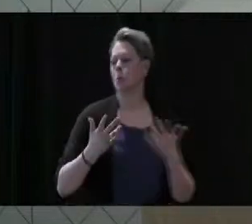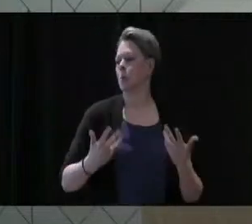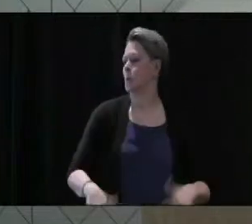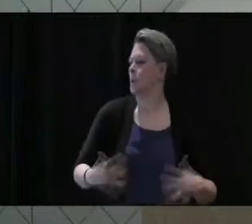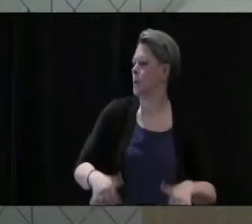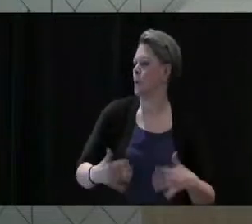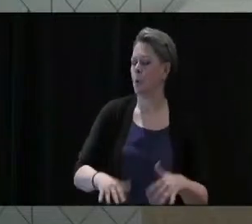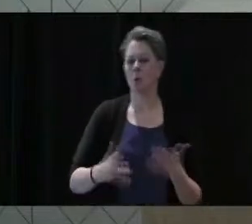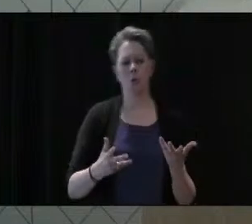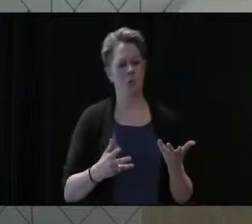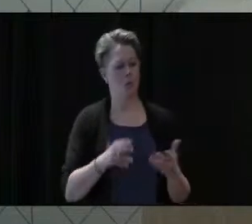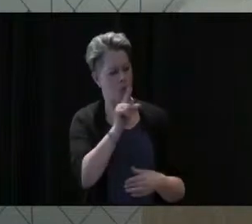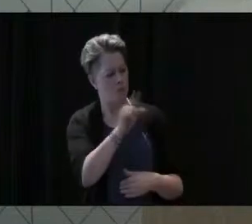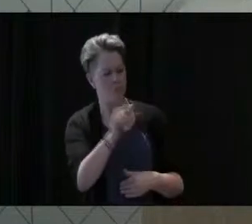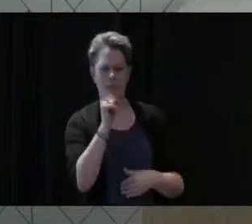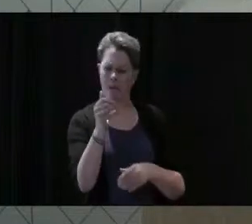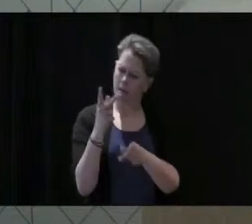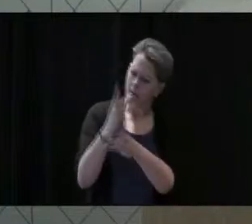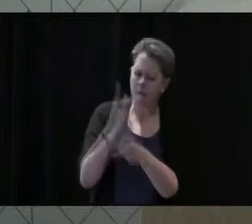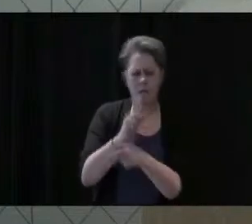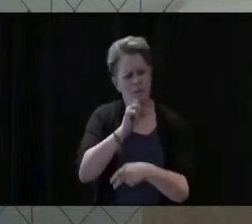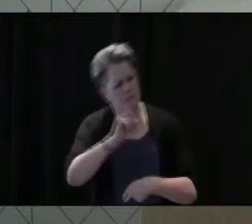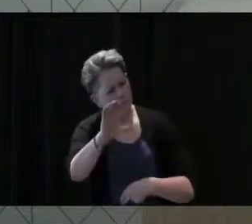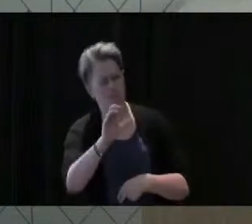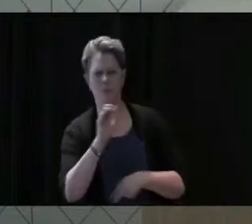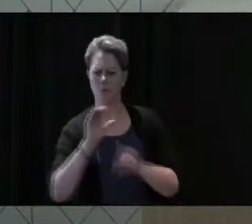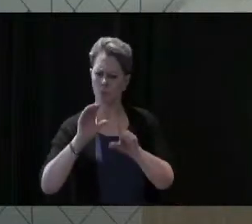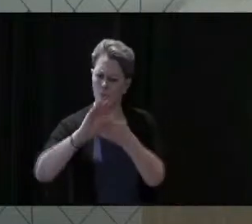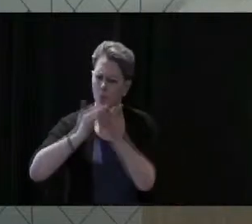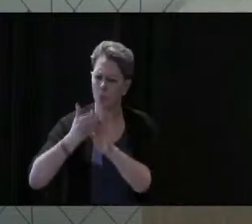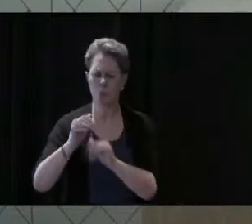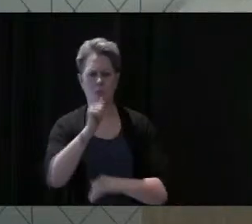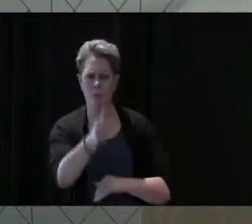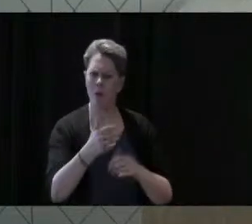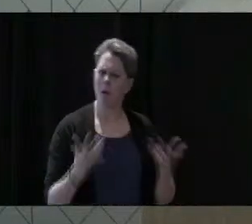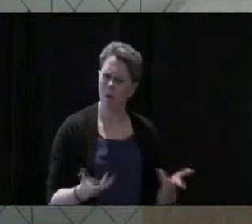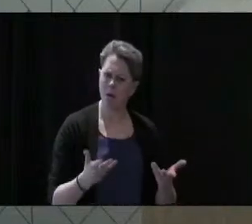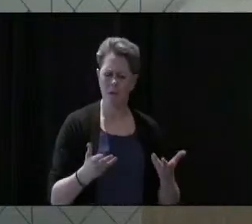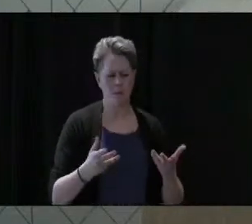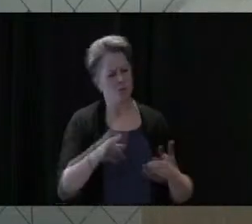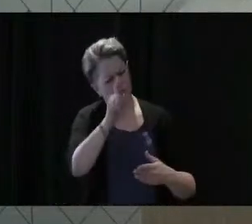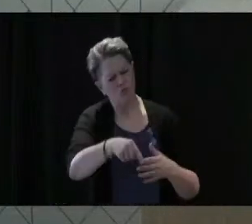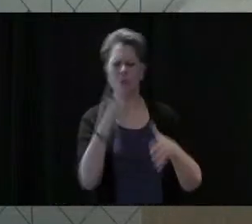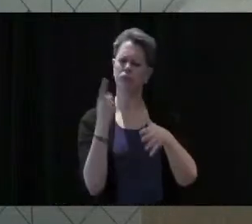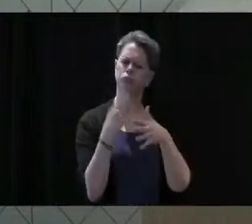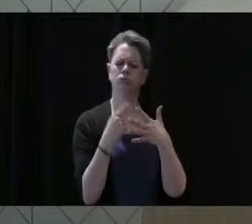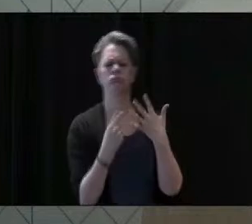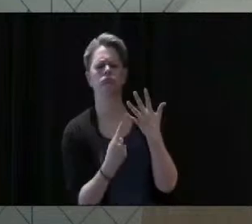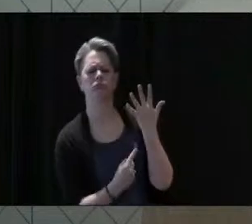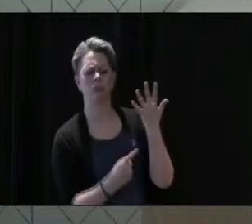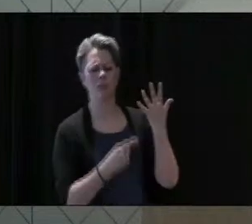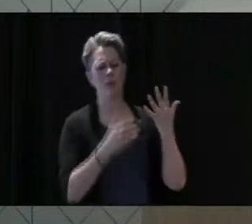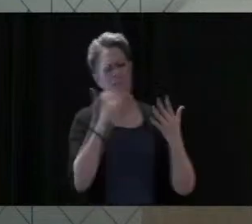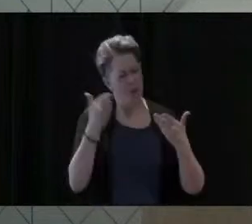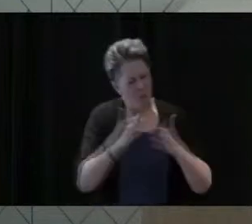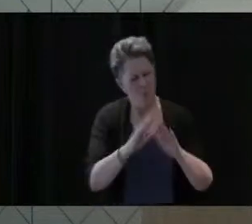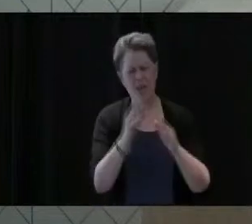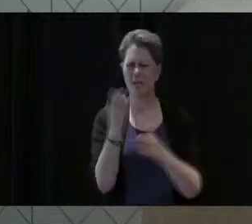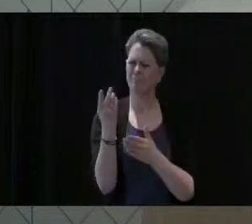not providing for our aging citizens in the way they would prefer, and there are better